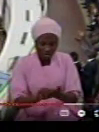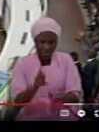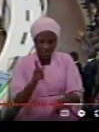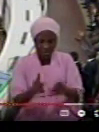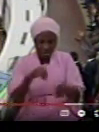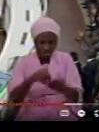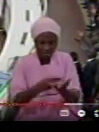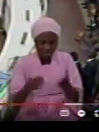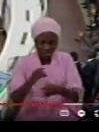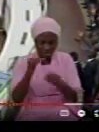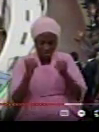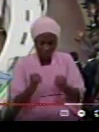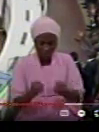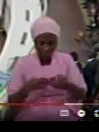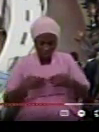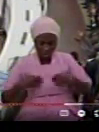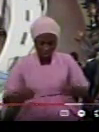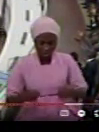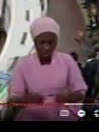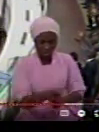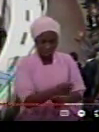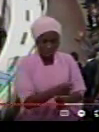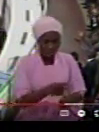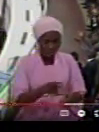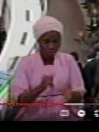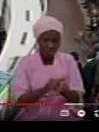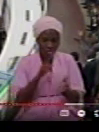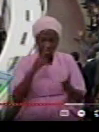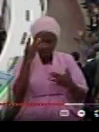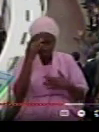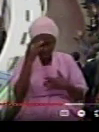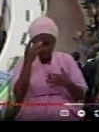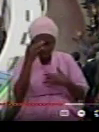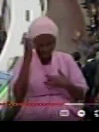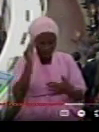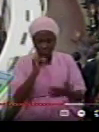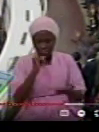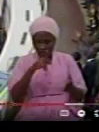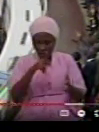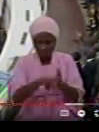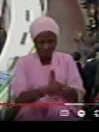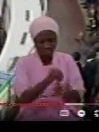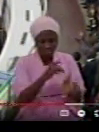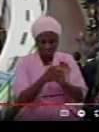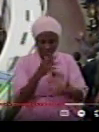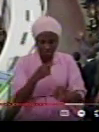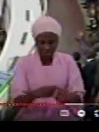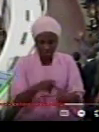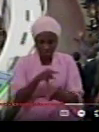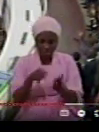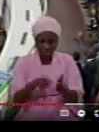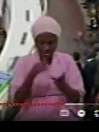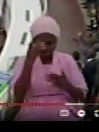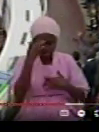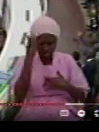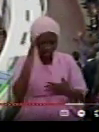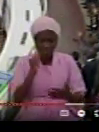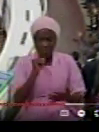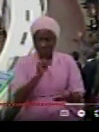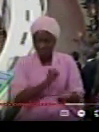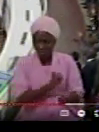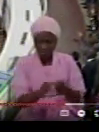sick. Sickness will not kill them. This infirmity will not destroy